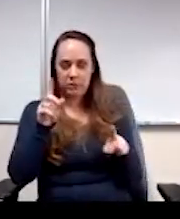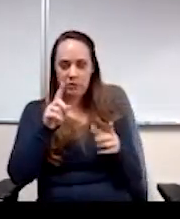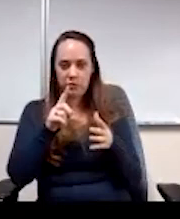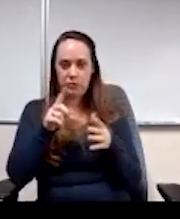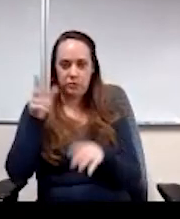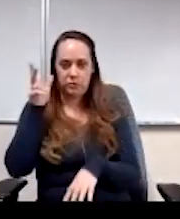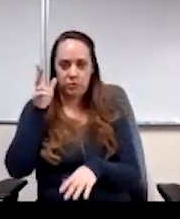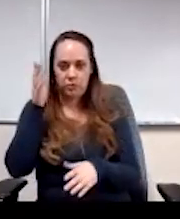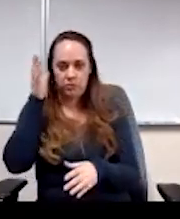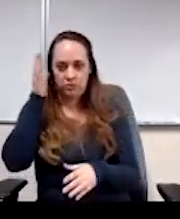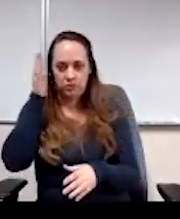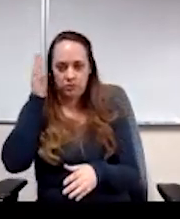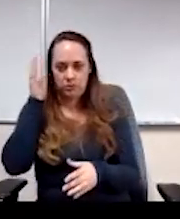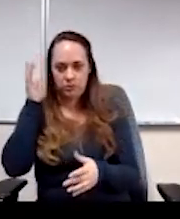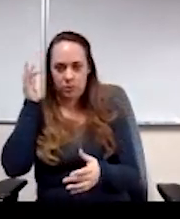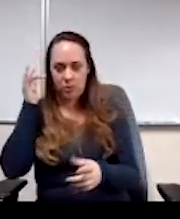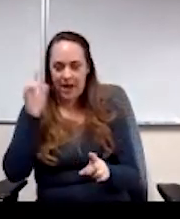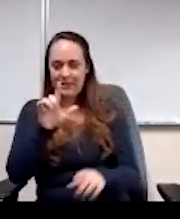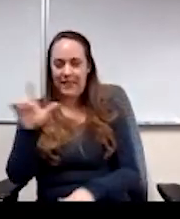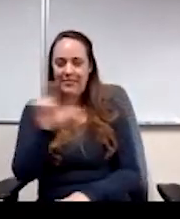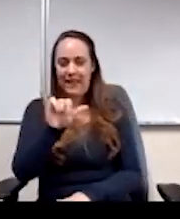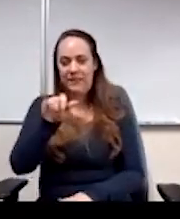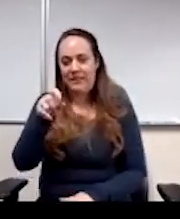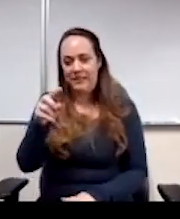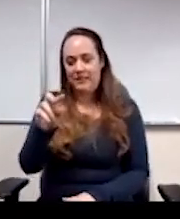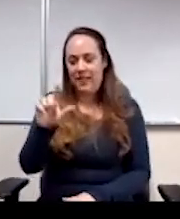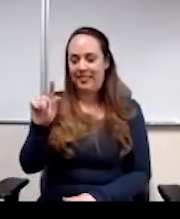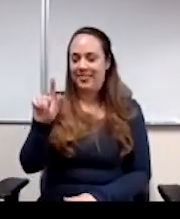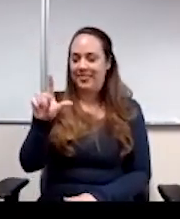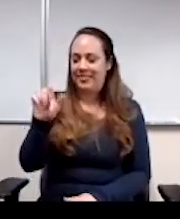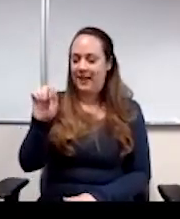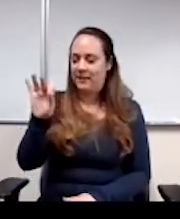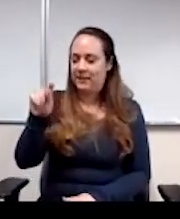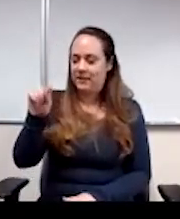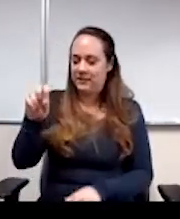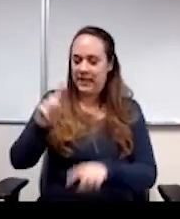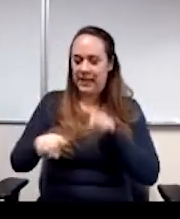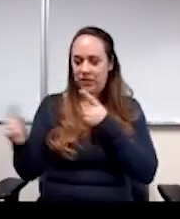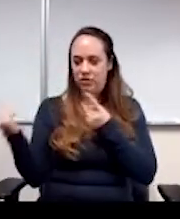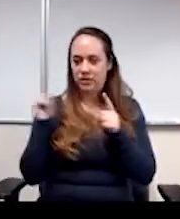the leftists can't come up and just hold the elected officials accountable